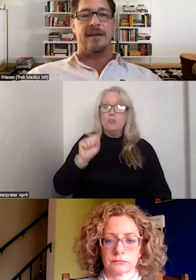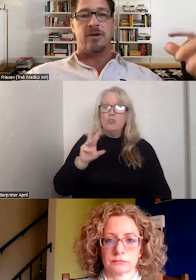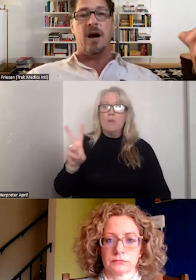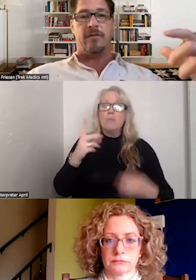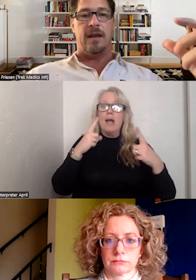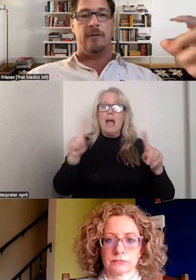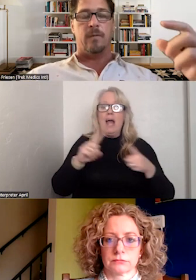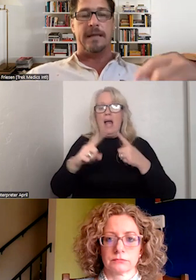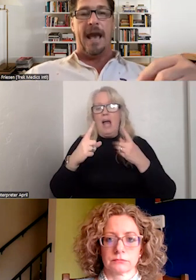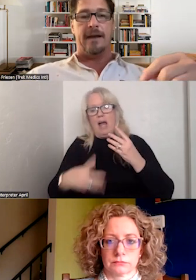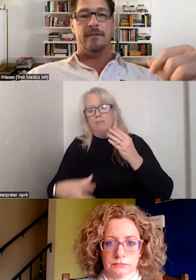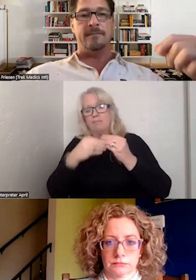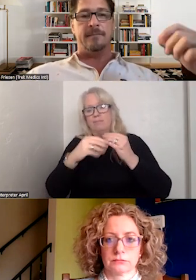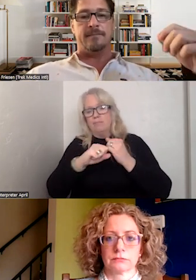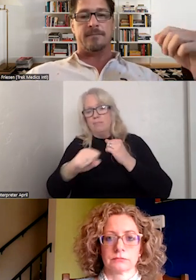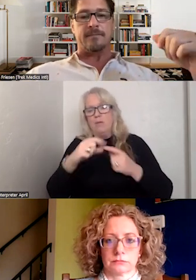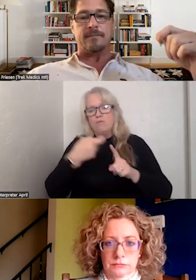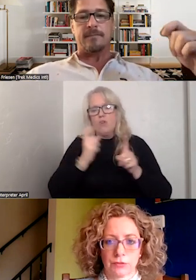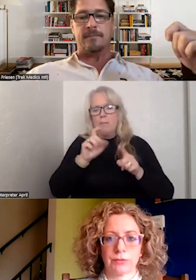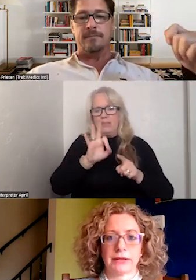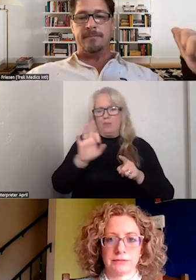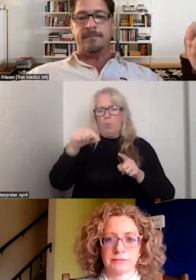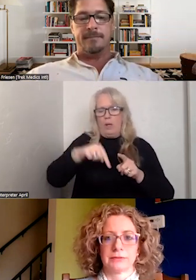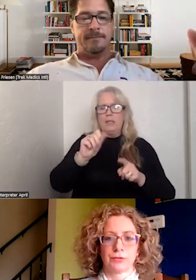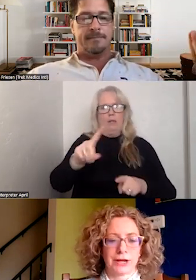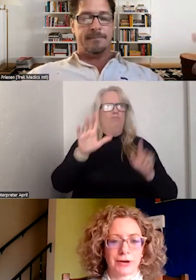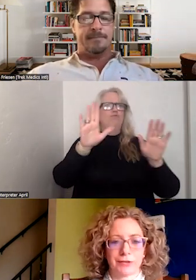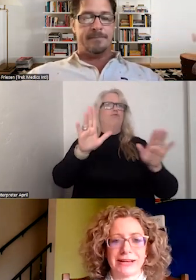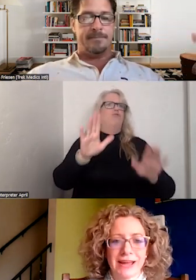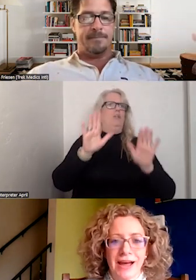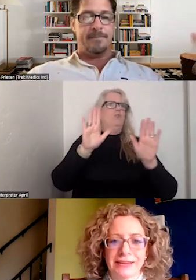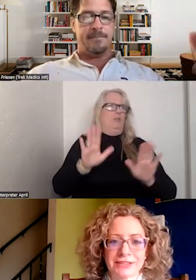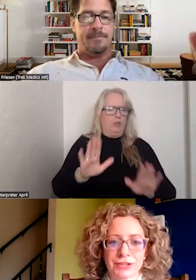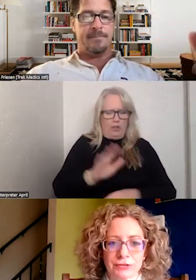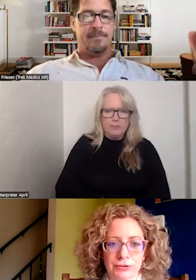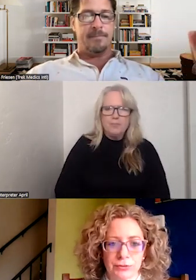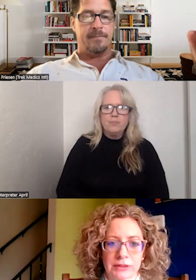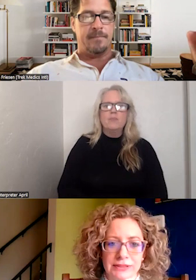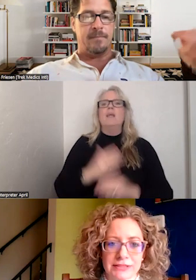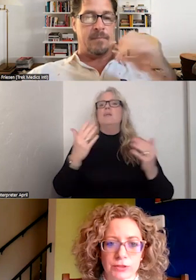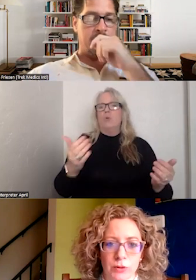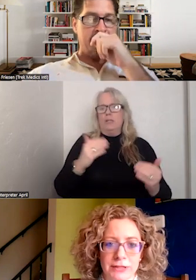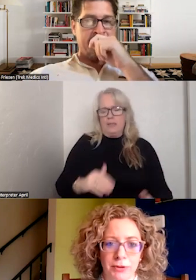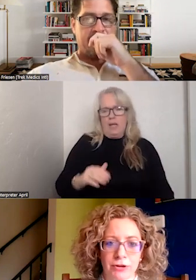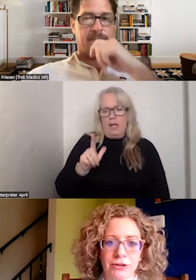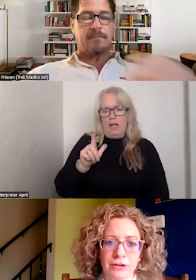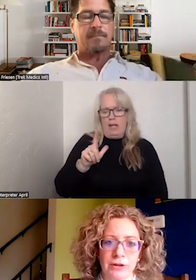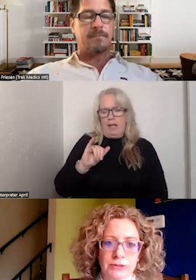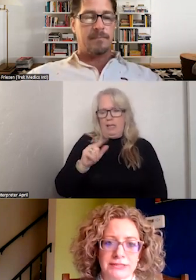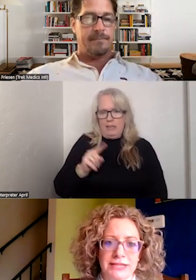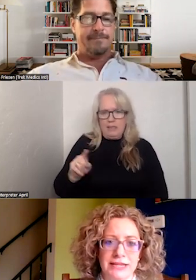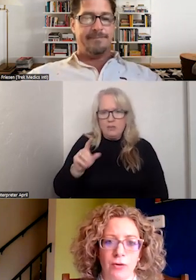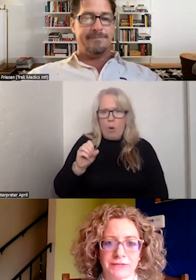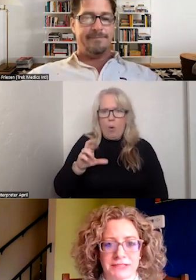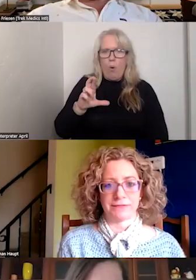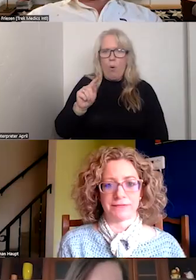an extension of the 911 CAD. Great. Great, great, great. And let's go to Liz Ortenberger, who